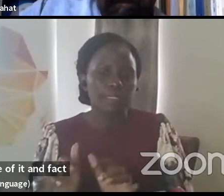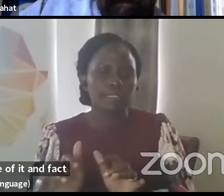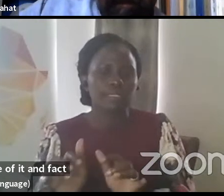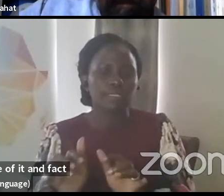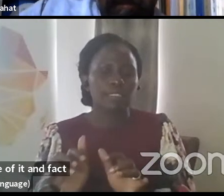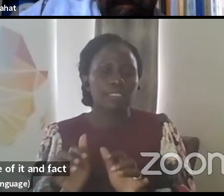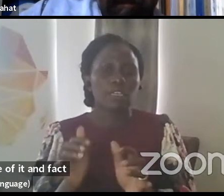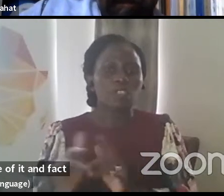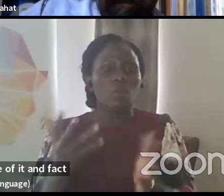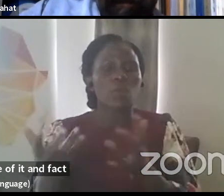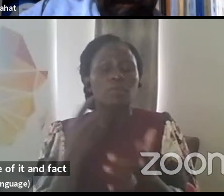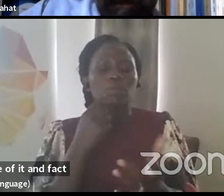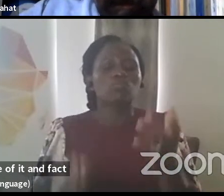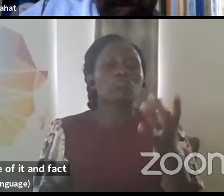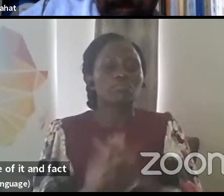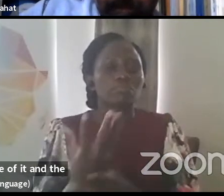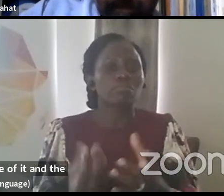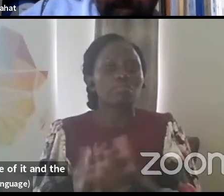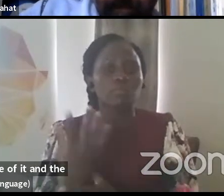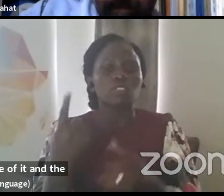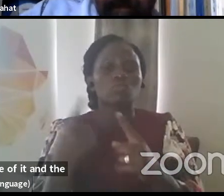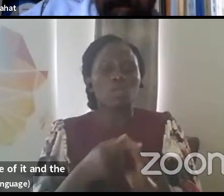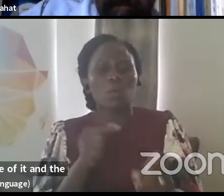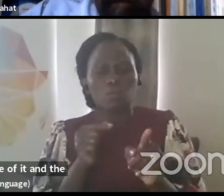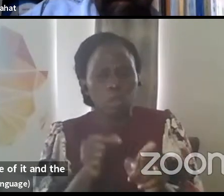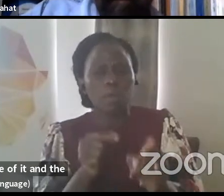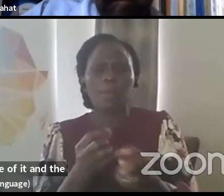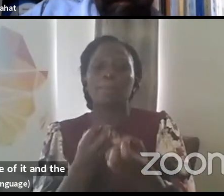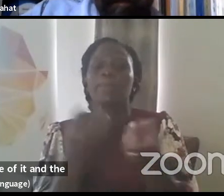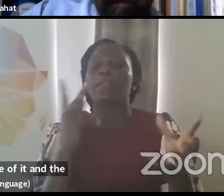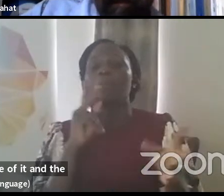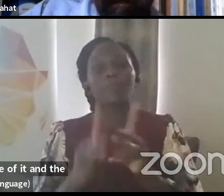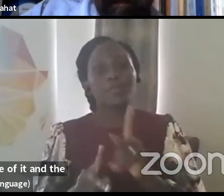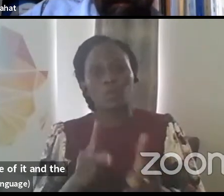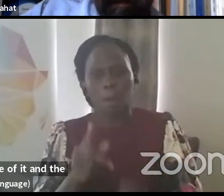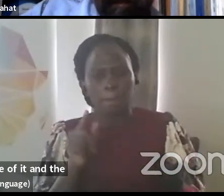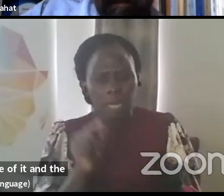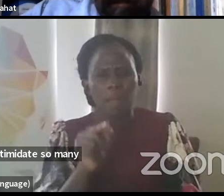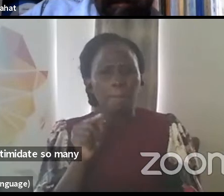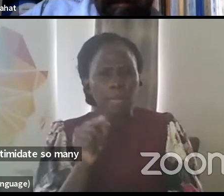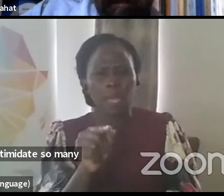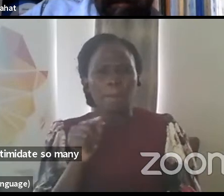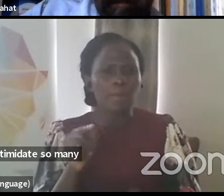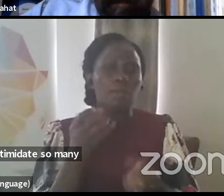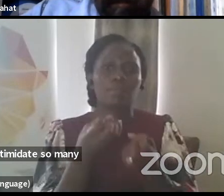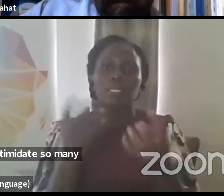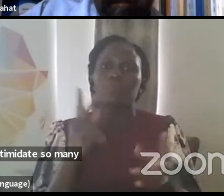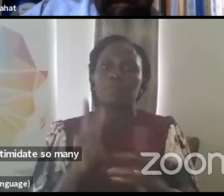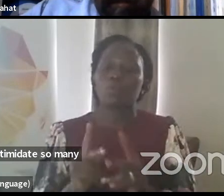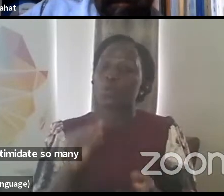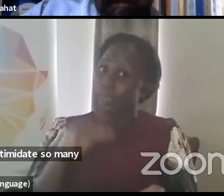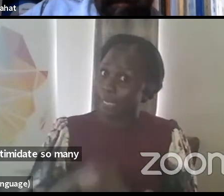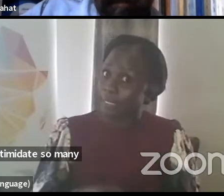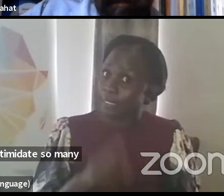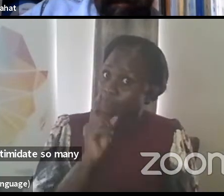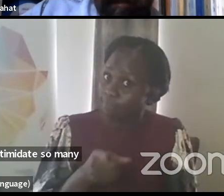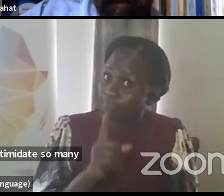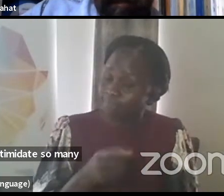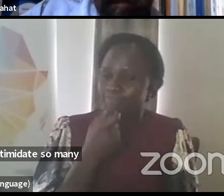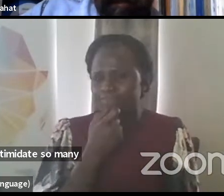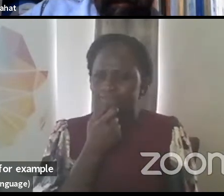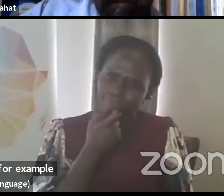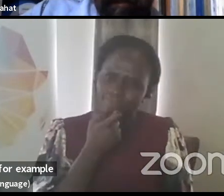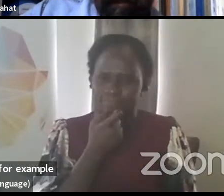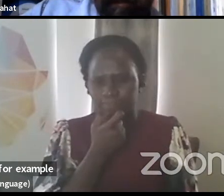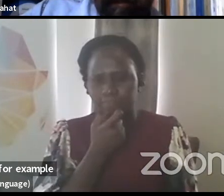it was published in itself intimidates so many people. And again, that was also the case, for